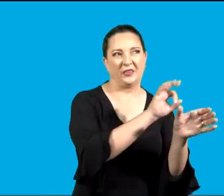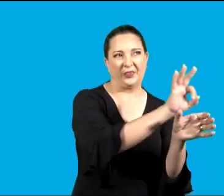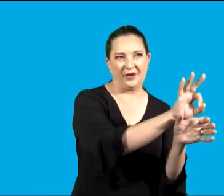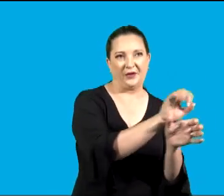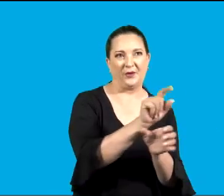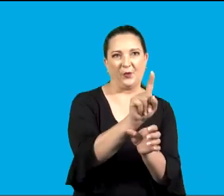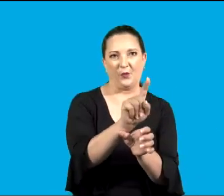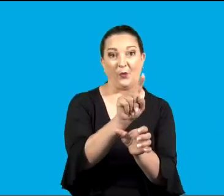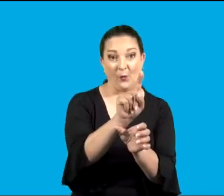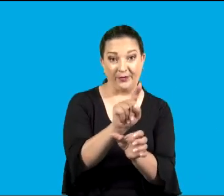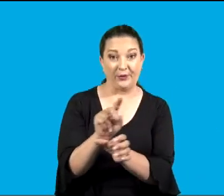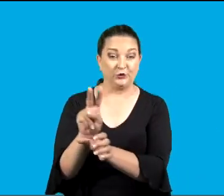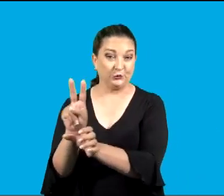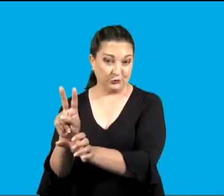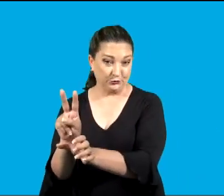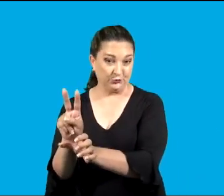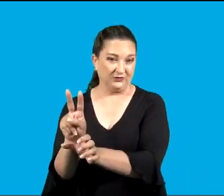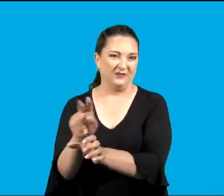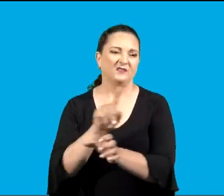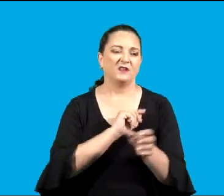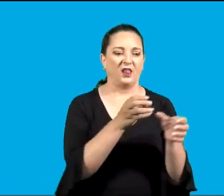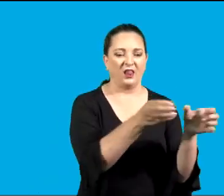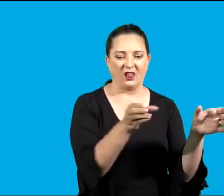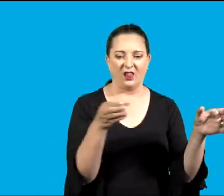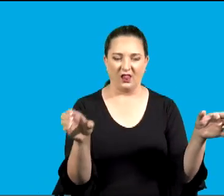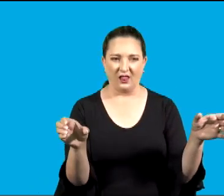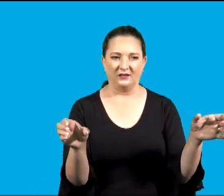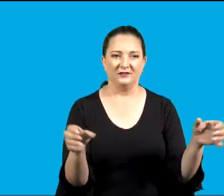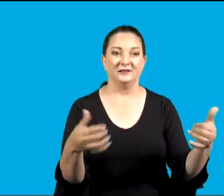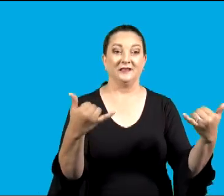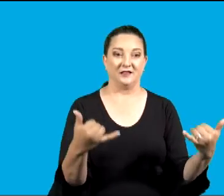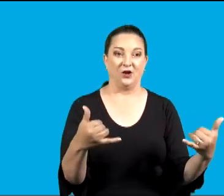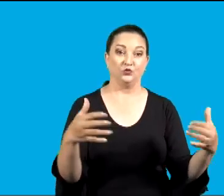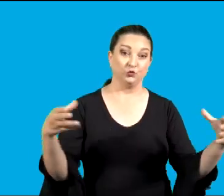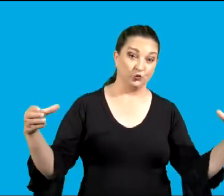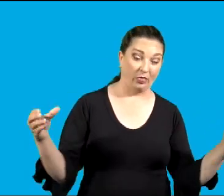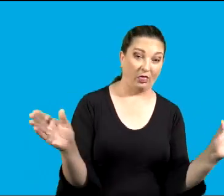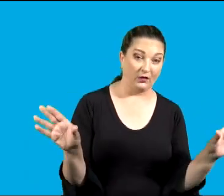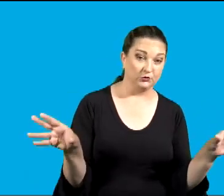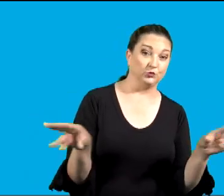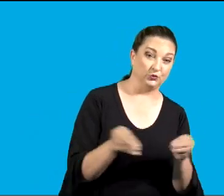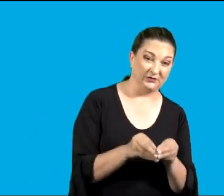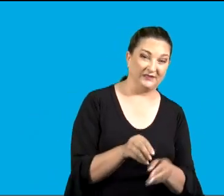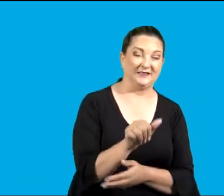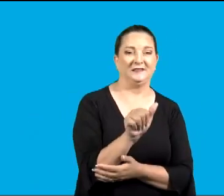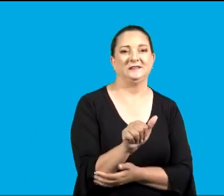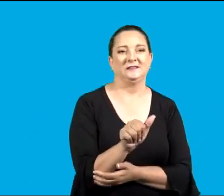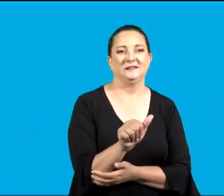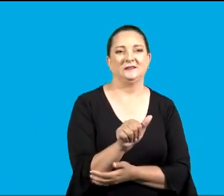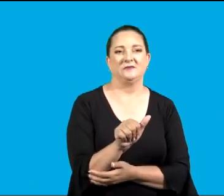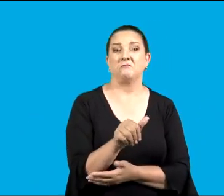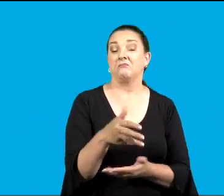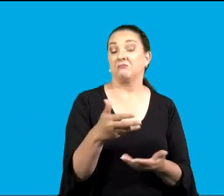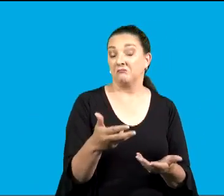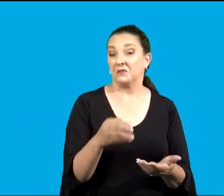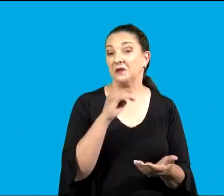ratio 3:1:2. So if I add that, that gives me 6. Yet the factory was getting 3. So that means